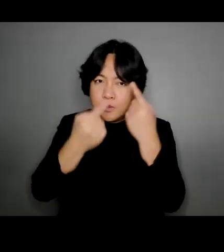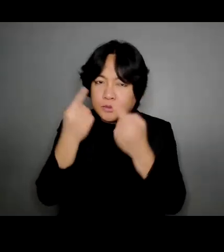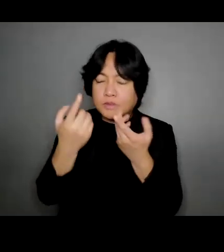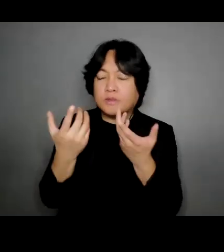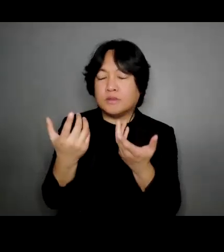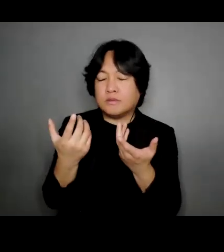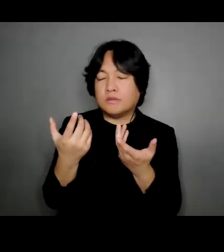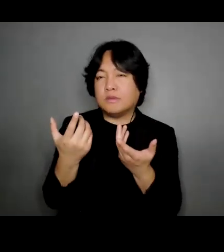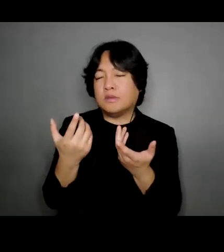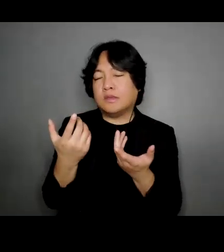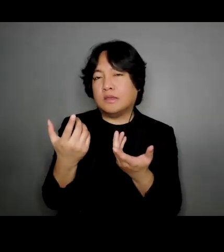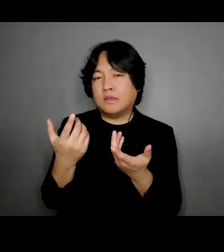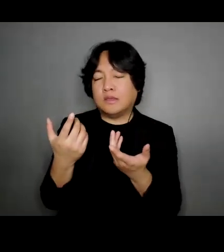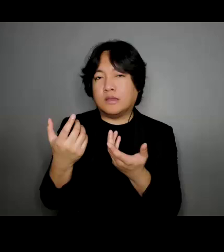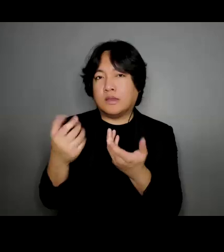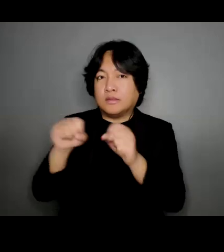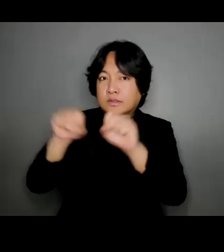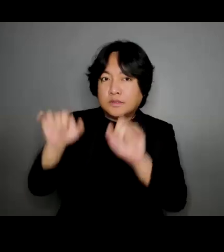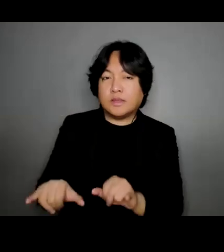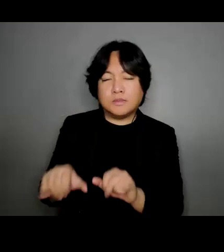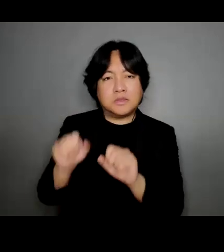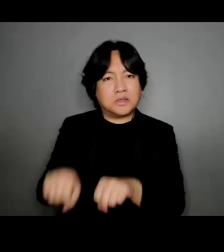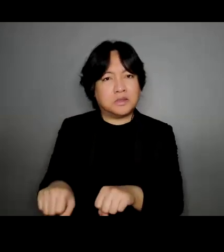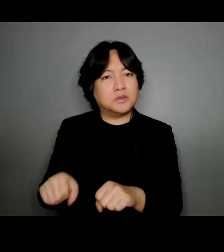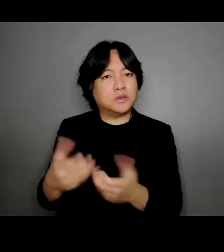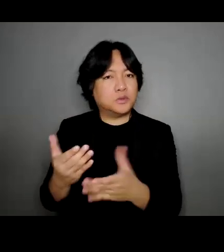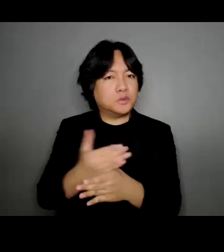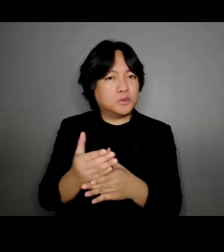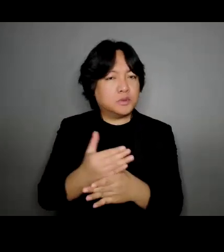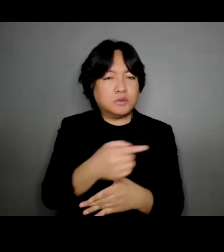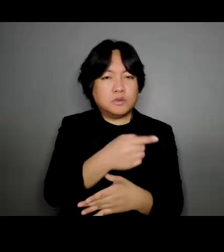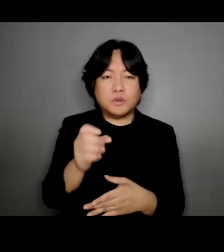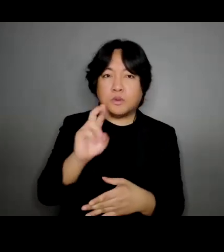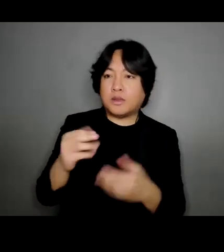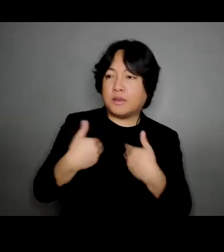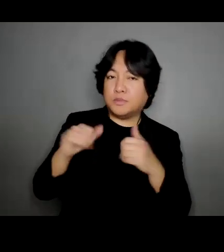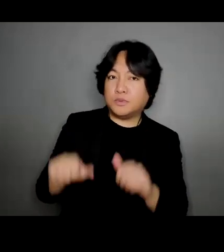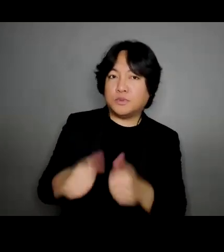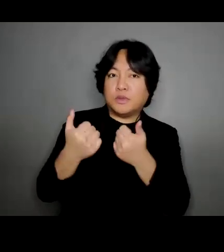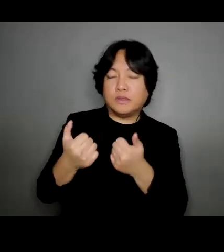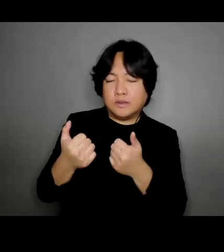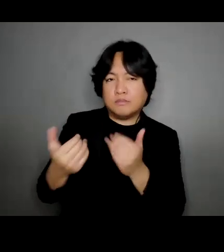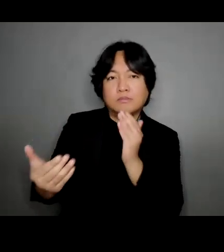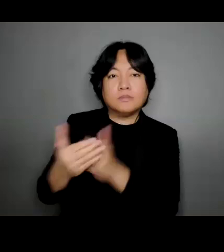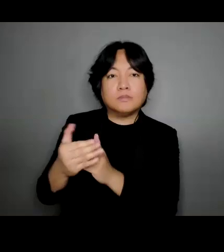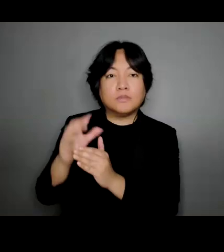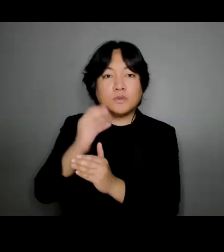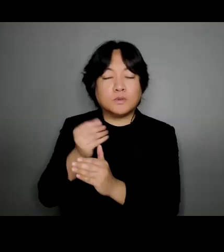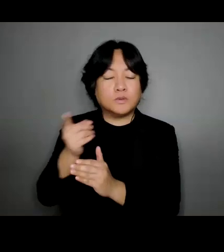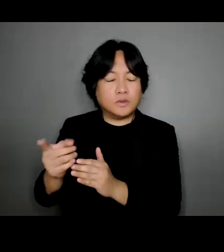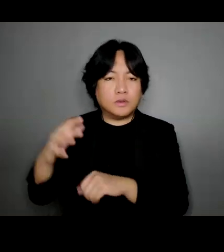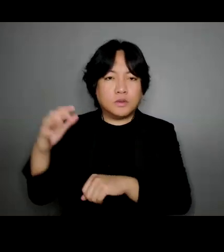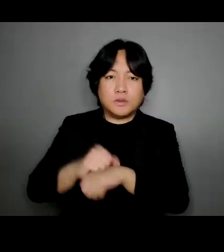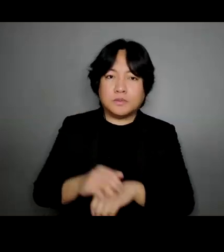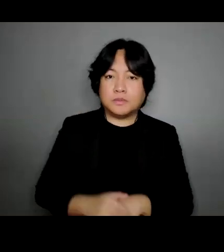structures, or in some cases, even challenge or resist against coloniality. Doc Nikki, would you like to